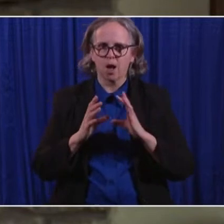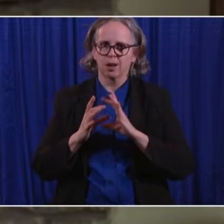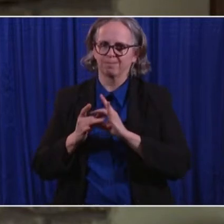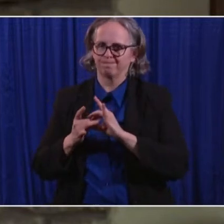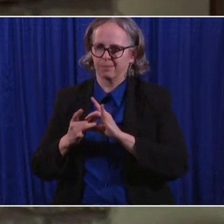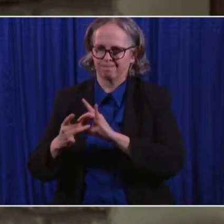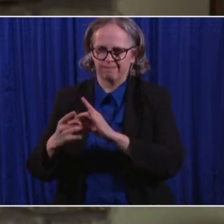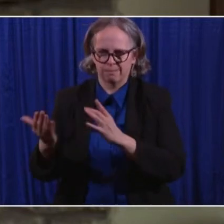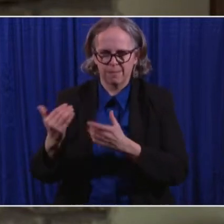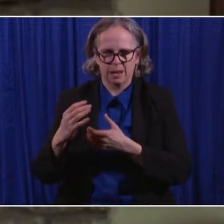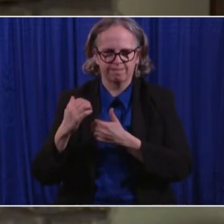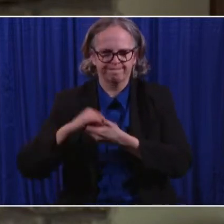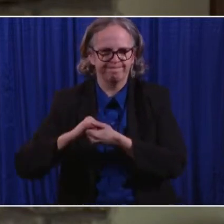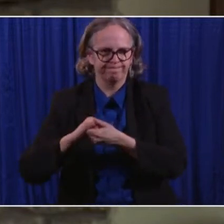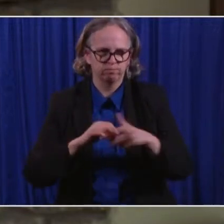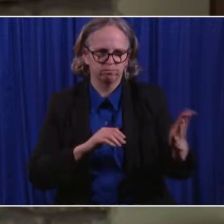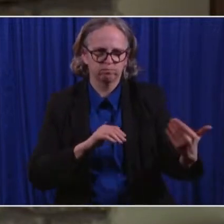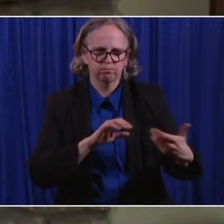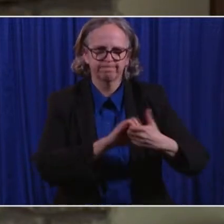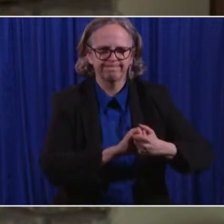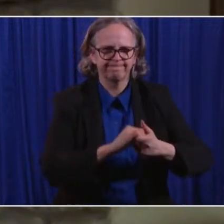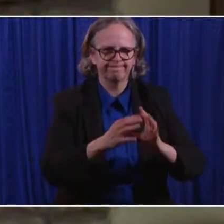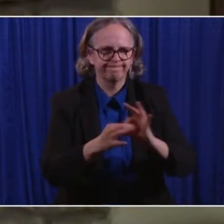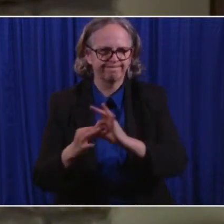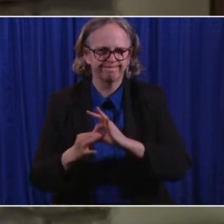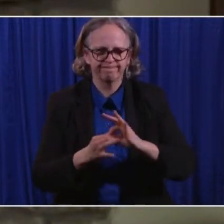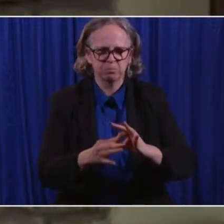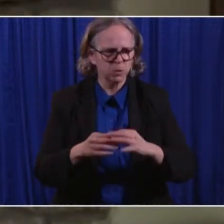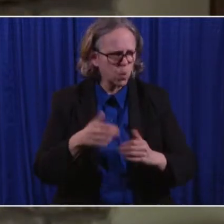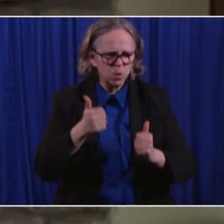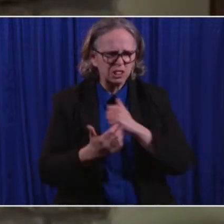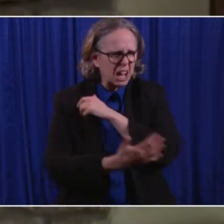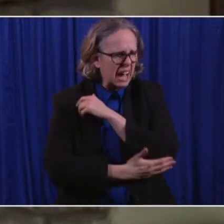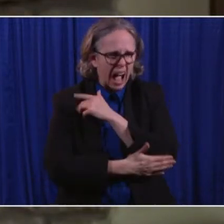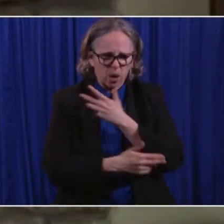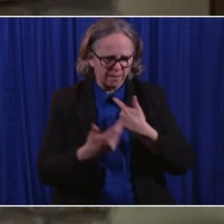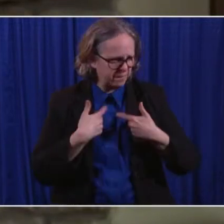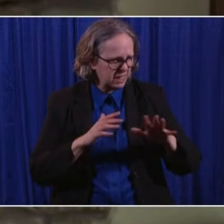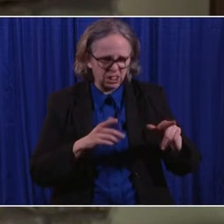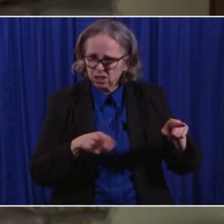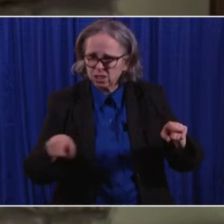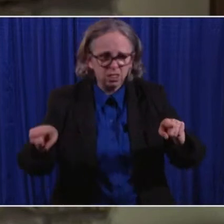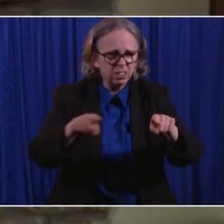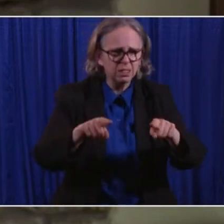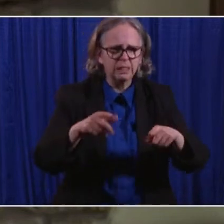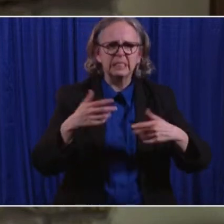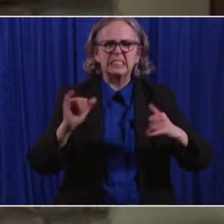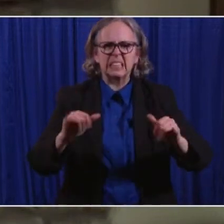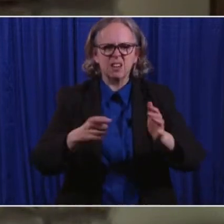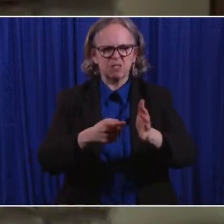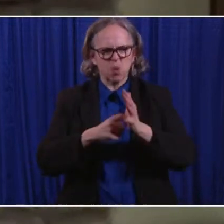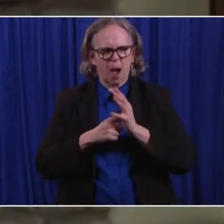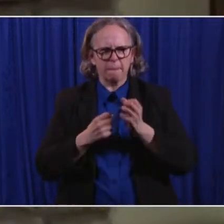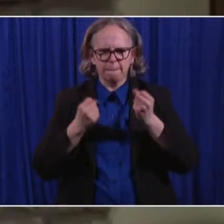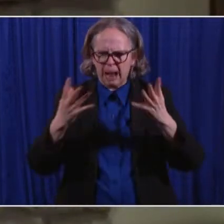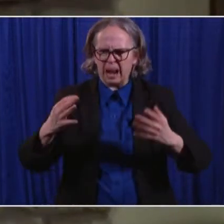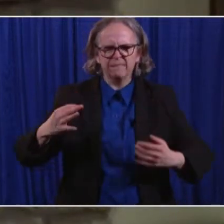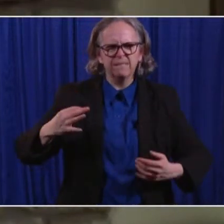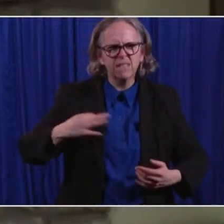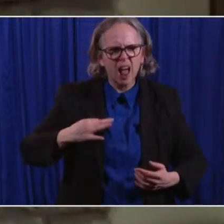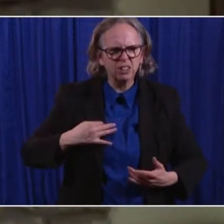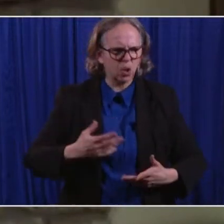Whatever county I'm in, it's a lot of different people, a lot of them volunteering.